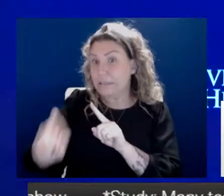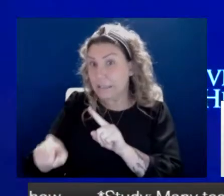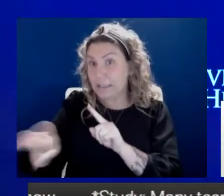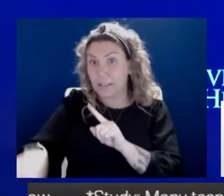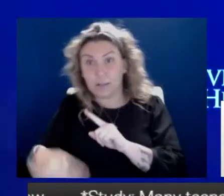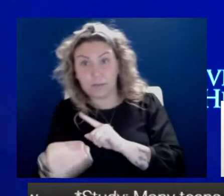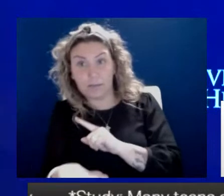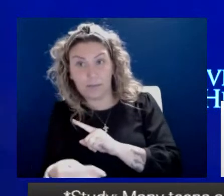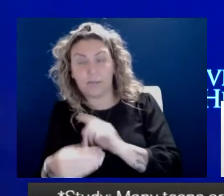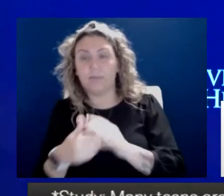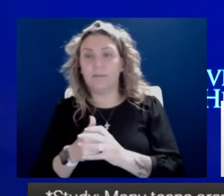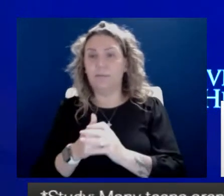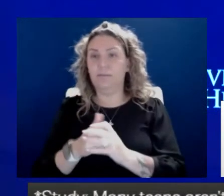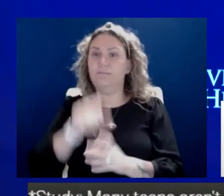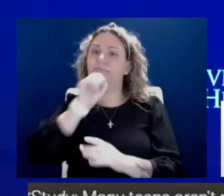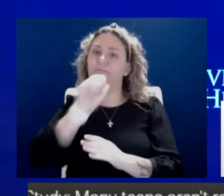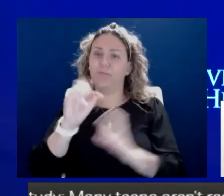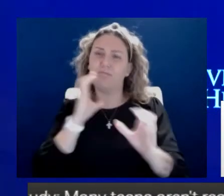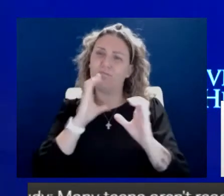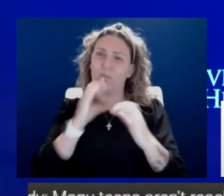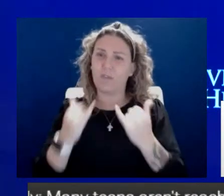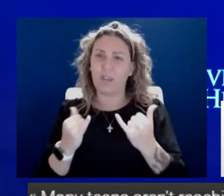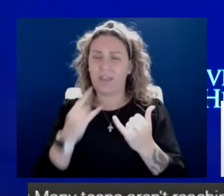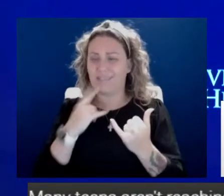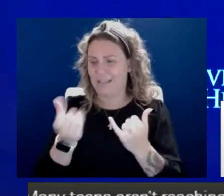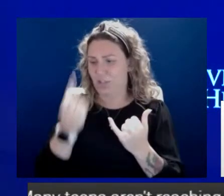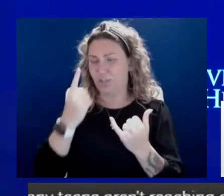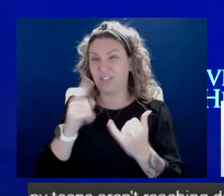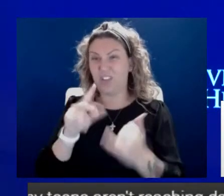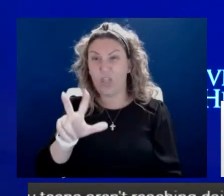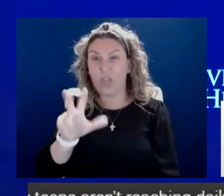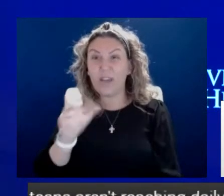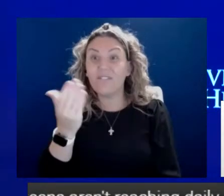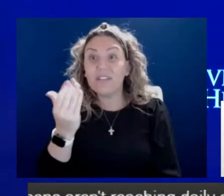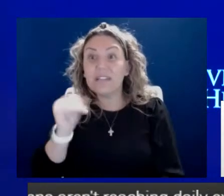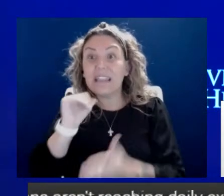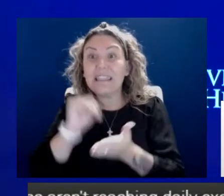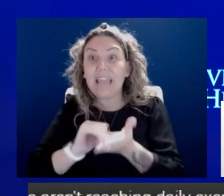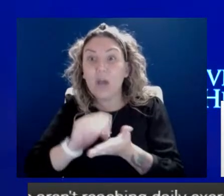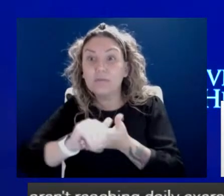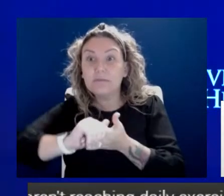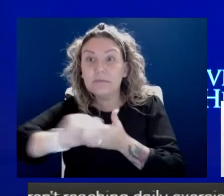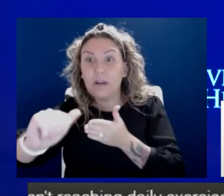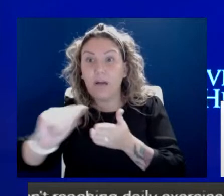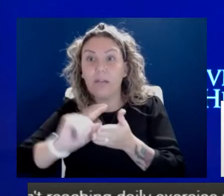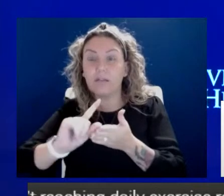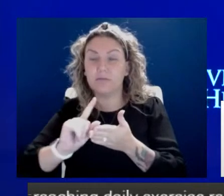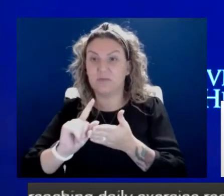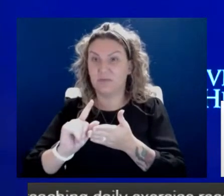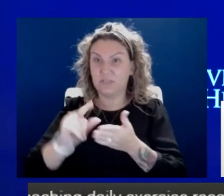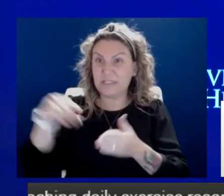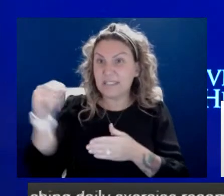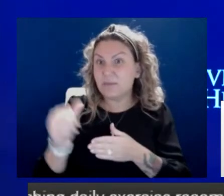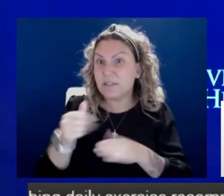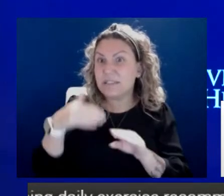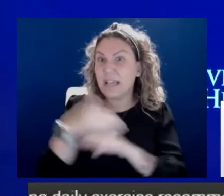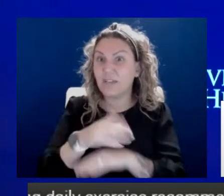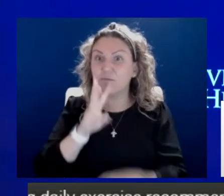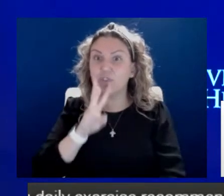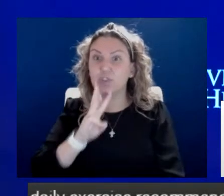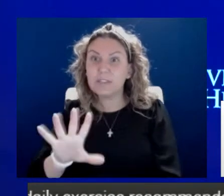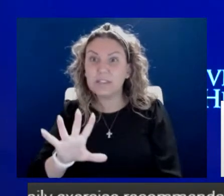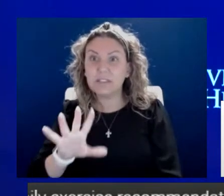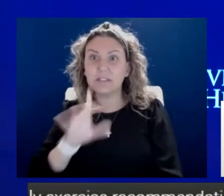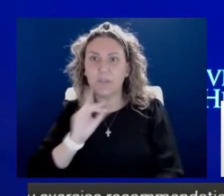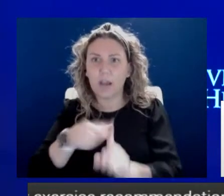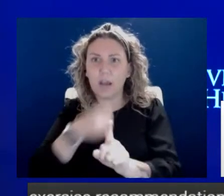this conversation today. I mean, I think just understanding that $315,000 of my expenses after the age of 65 is going to hit me somehow in some